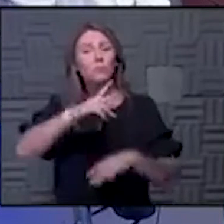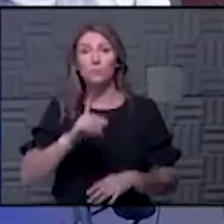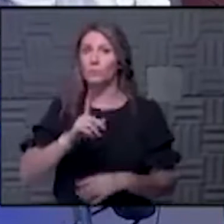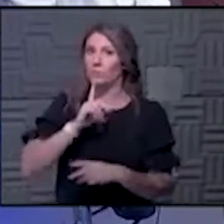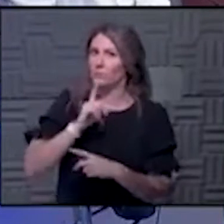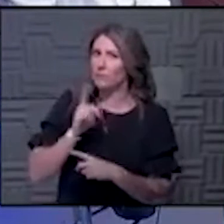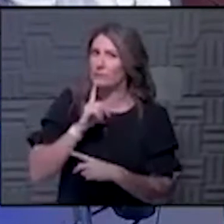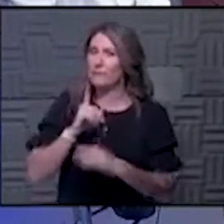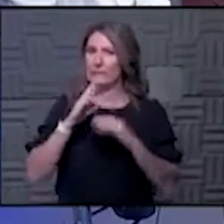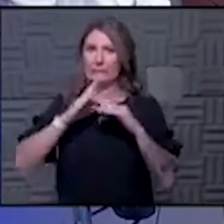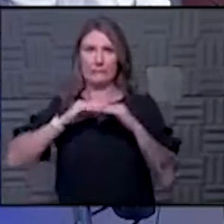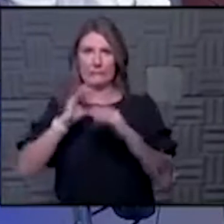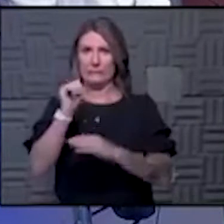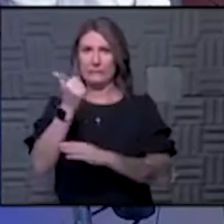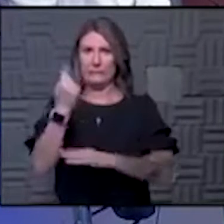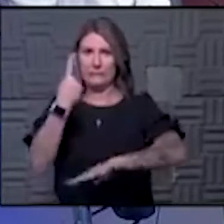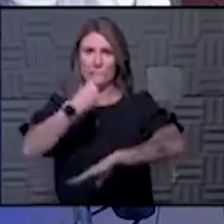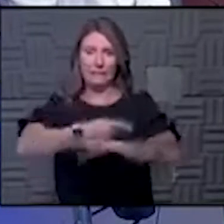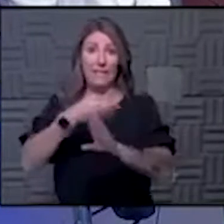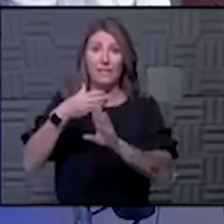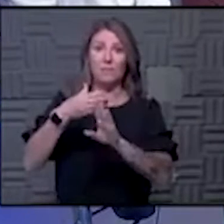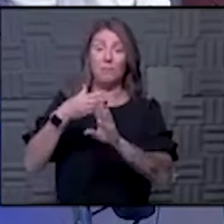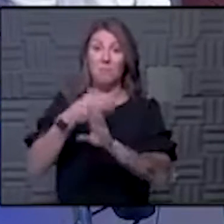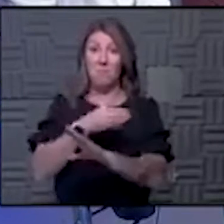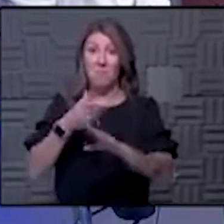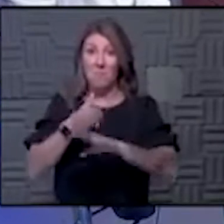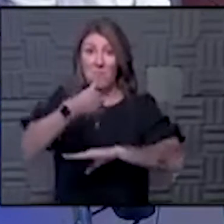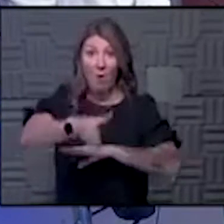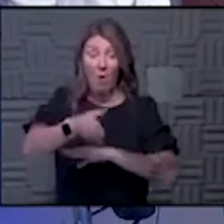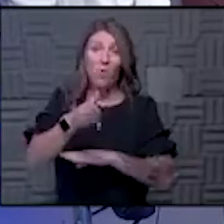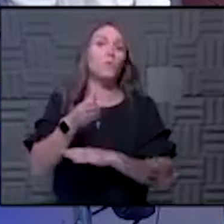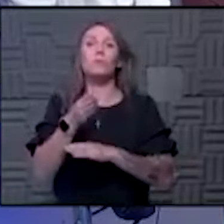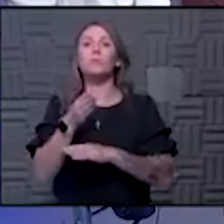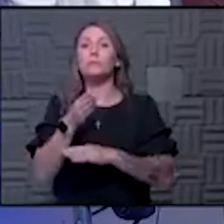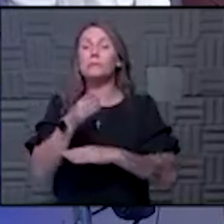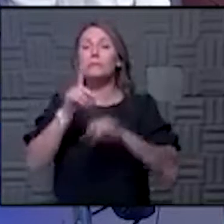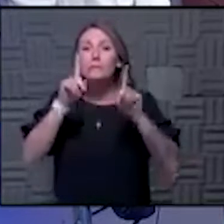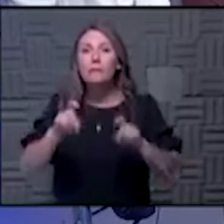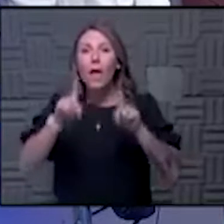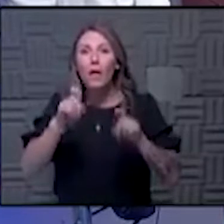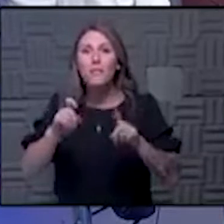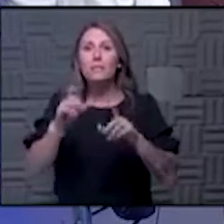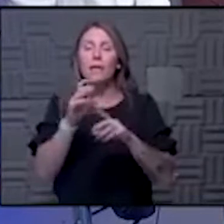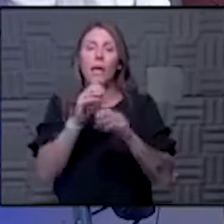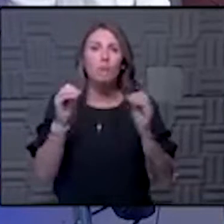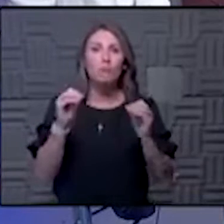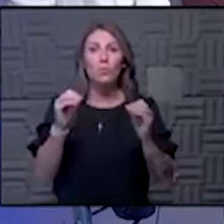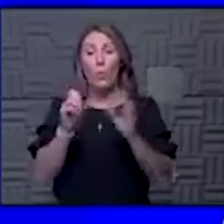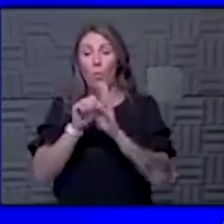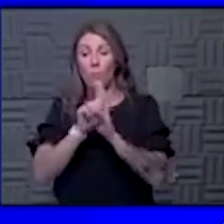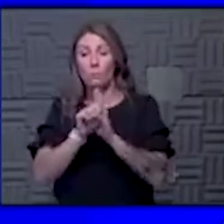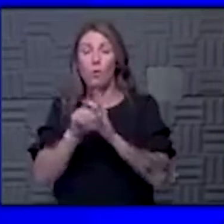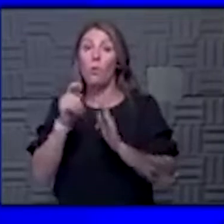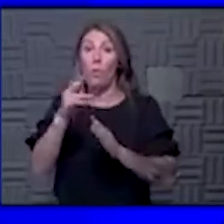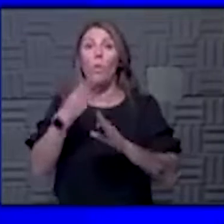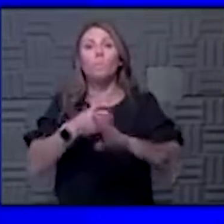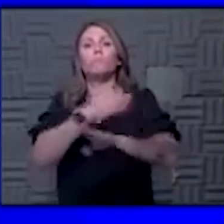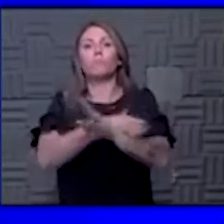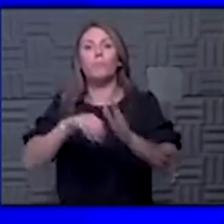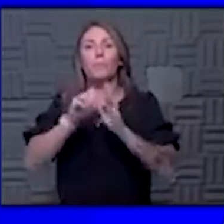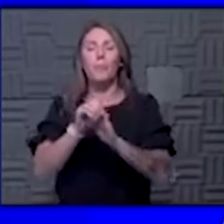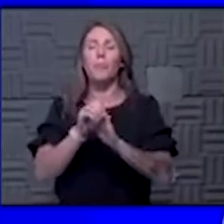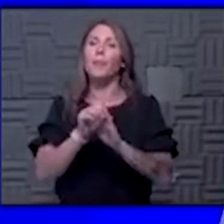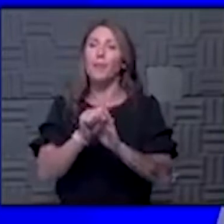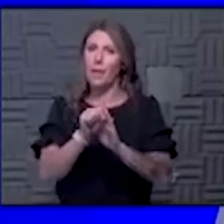be at least 10 days post Yeah. being tested, and they have to be afebrile and not having or have marked improvement in symptoms. Yeah, exactly. We do have